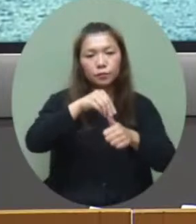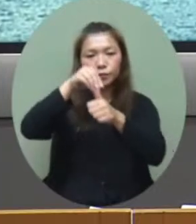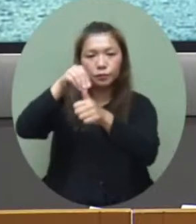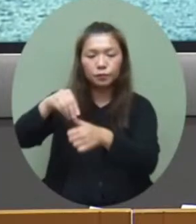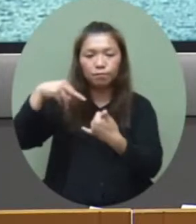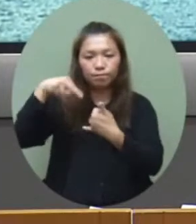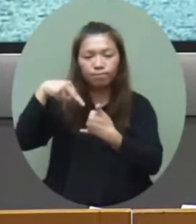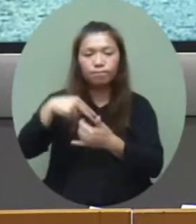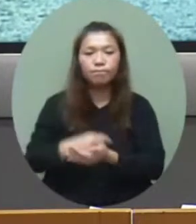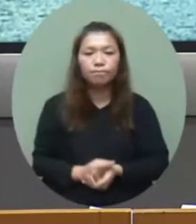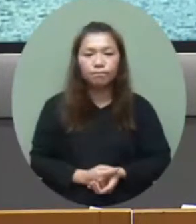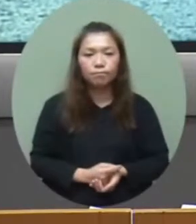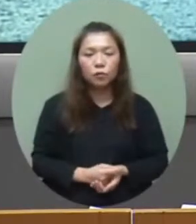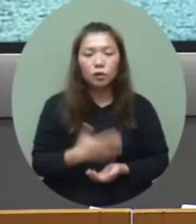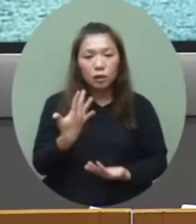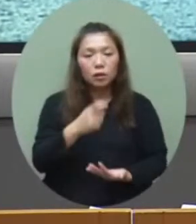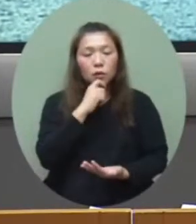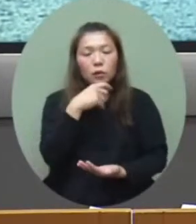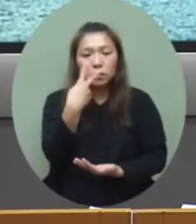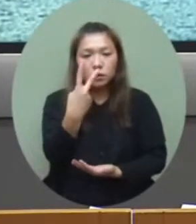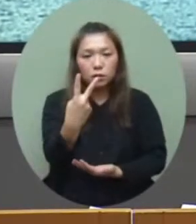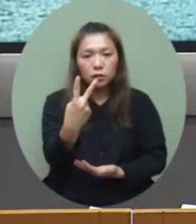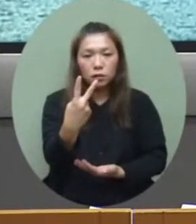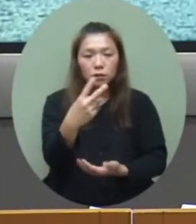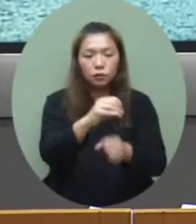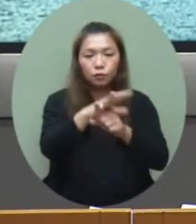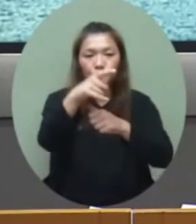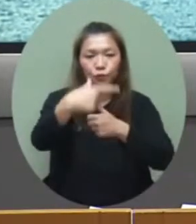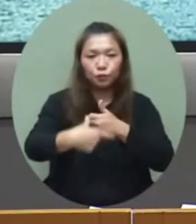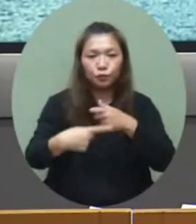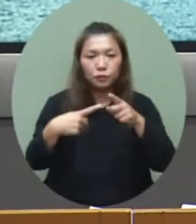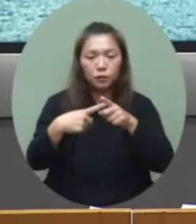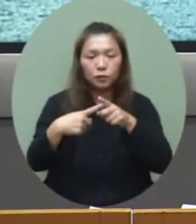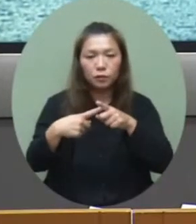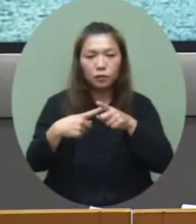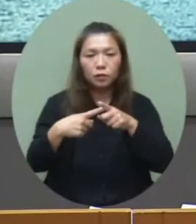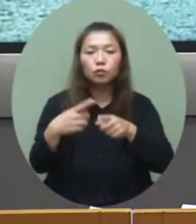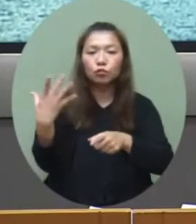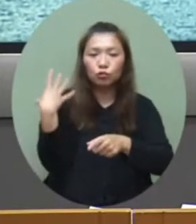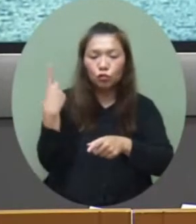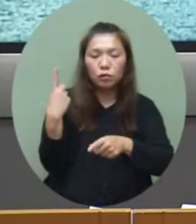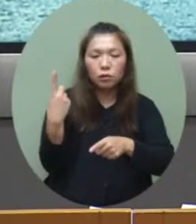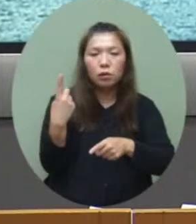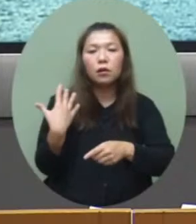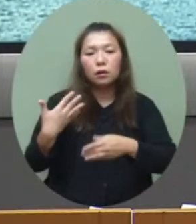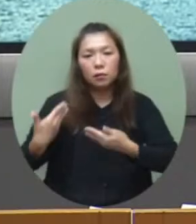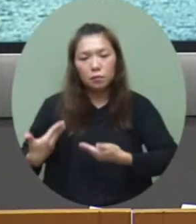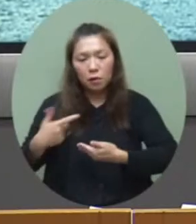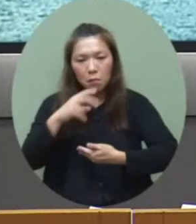some residents will be subject to quarantine.